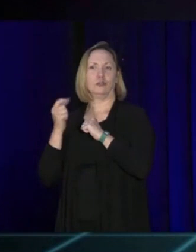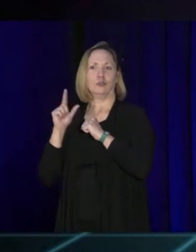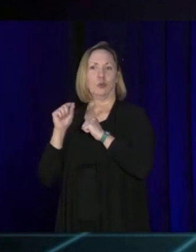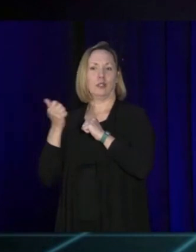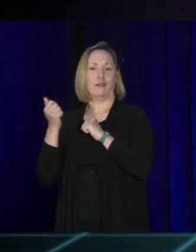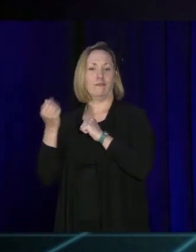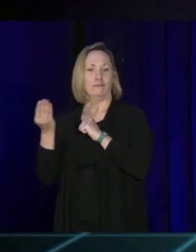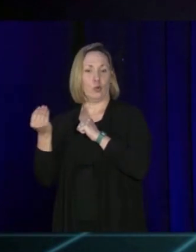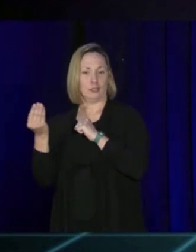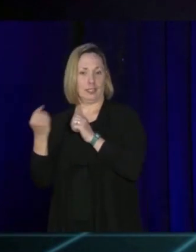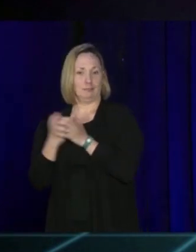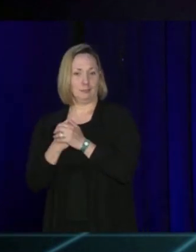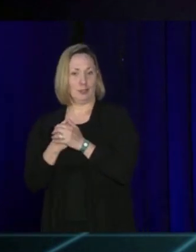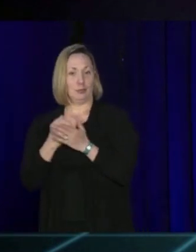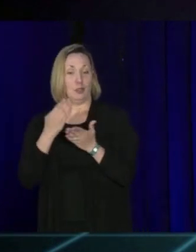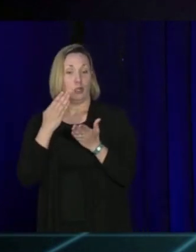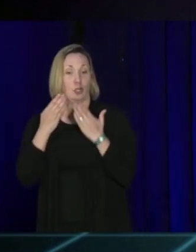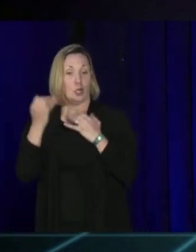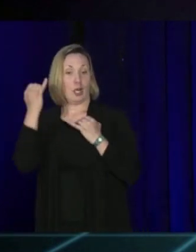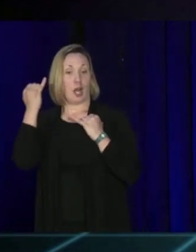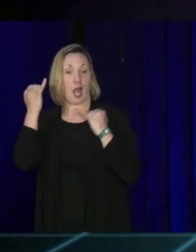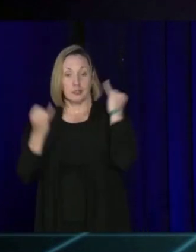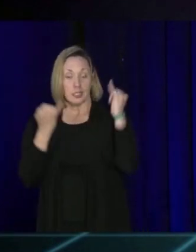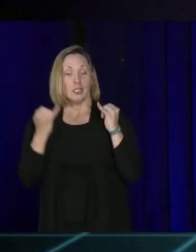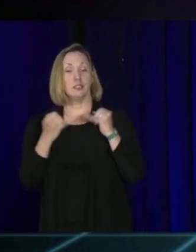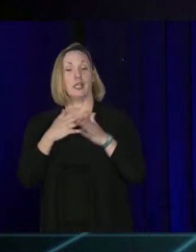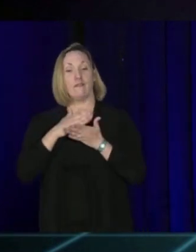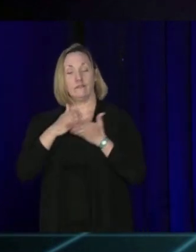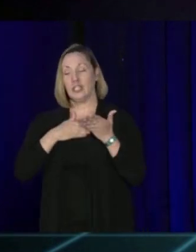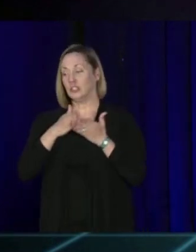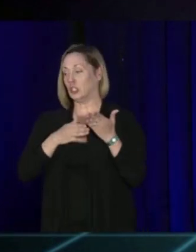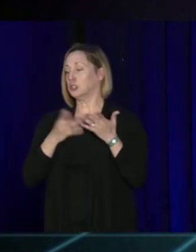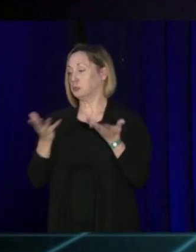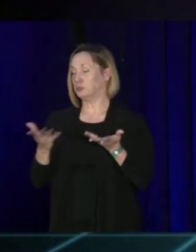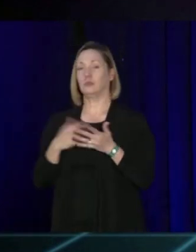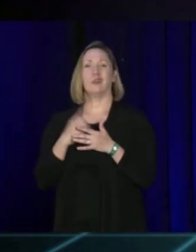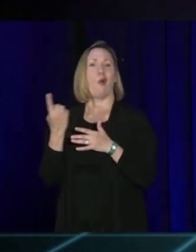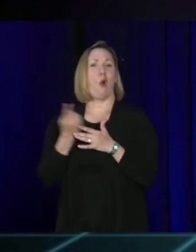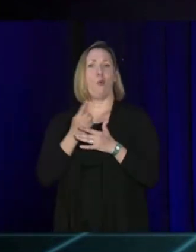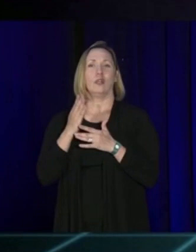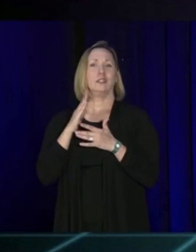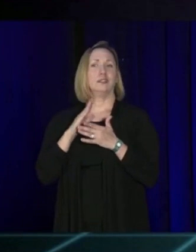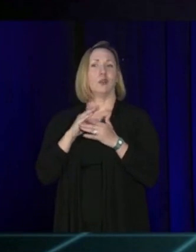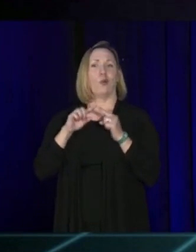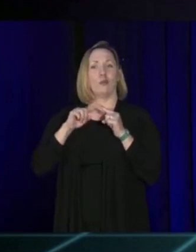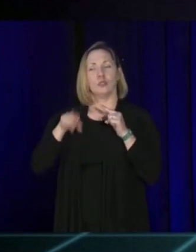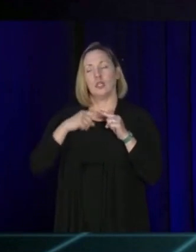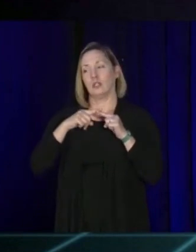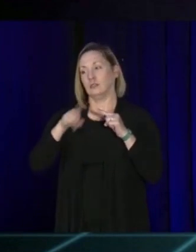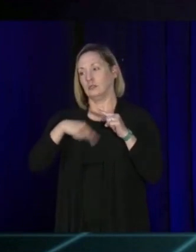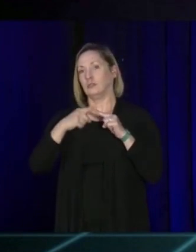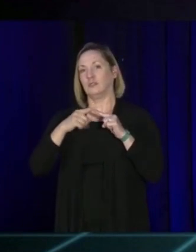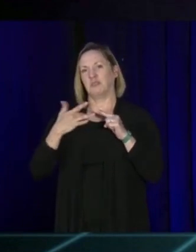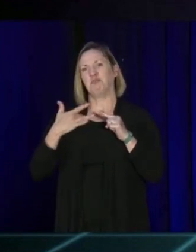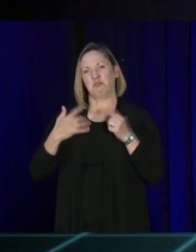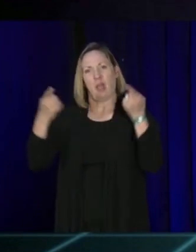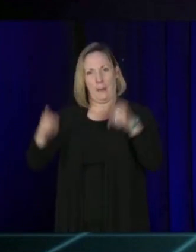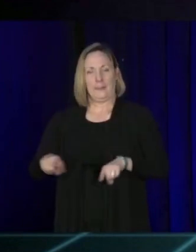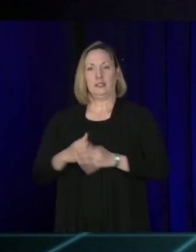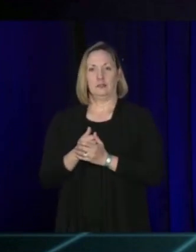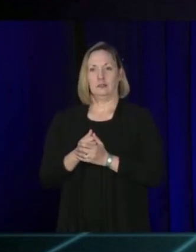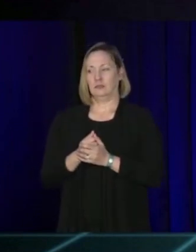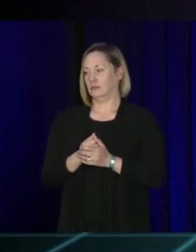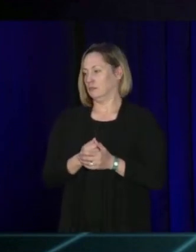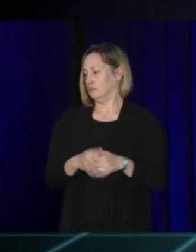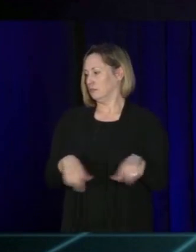So good ideas and features and et cetera, they're always going through cycles, and that also applies for trouble in